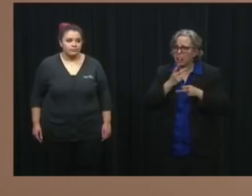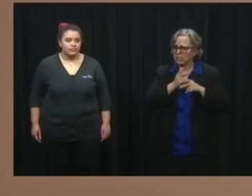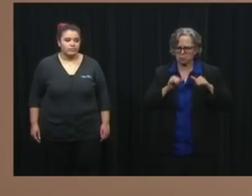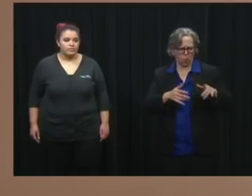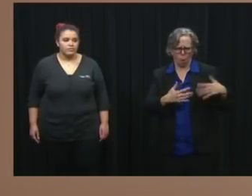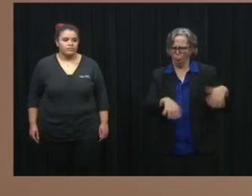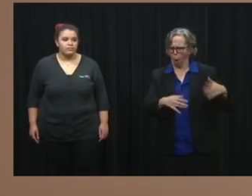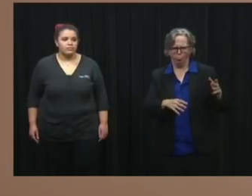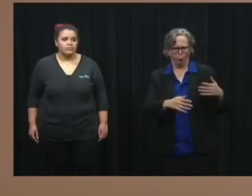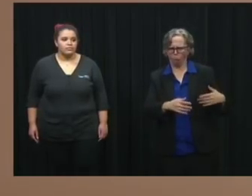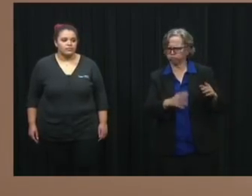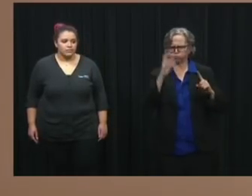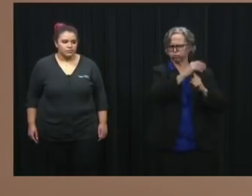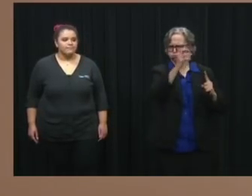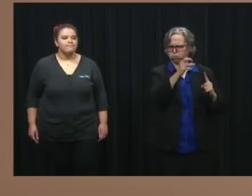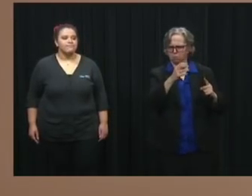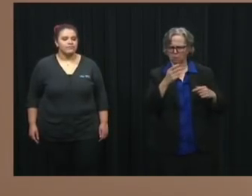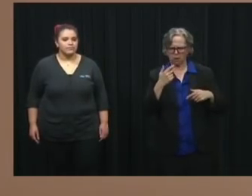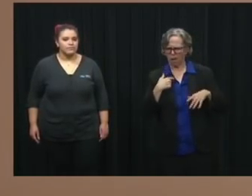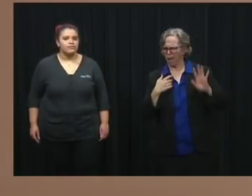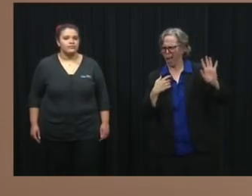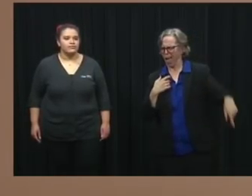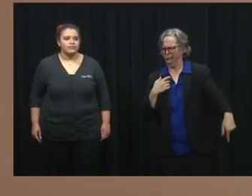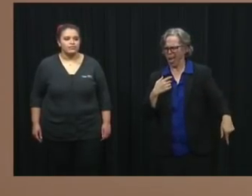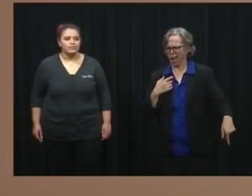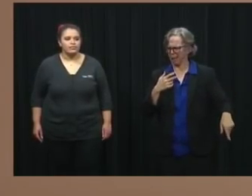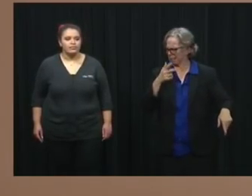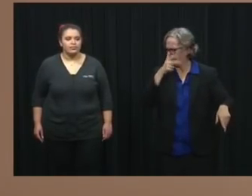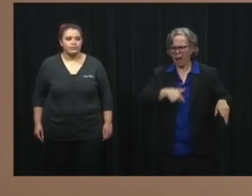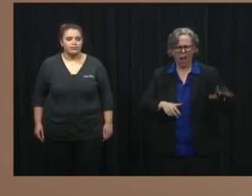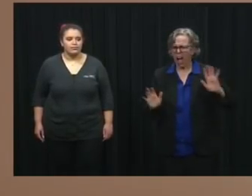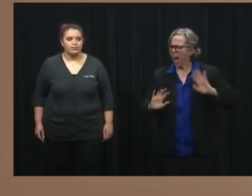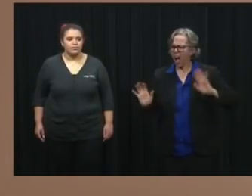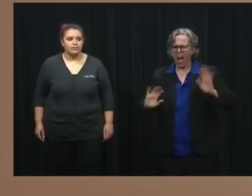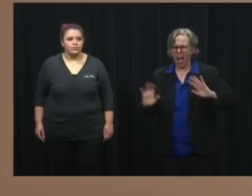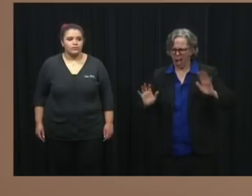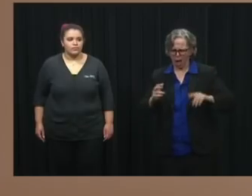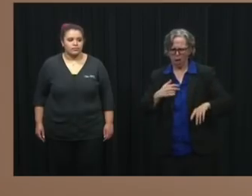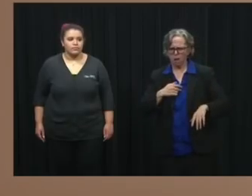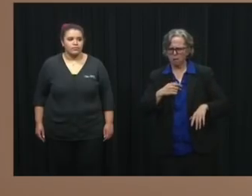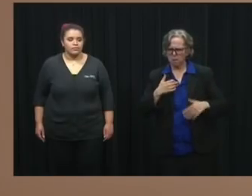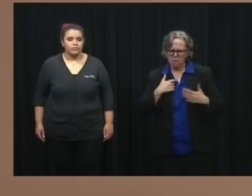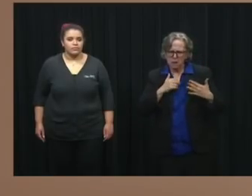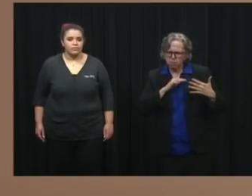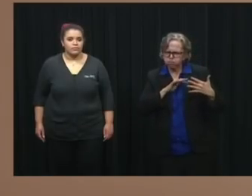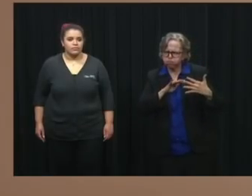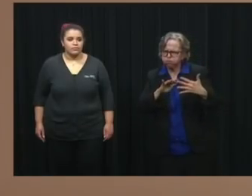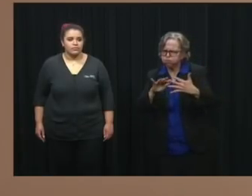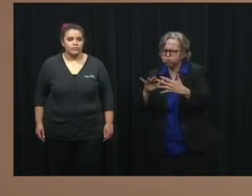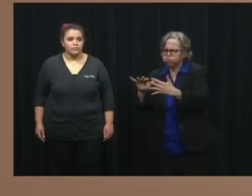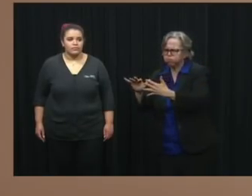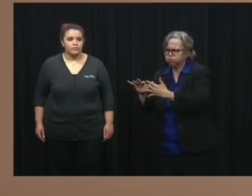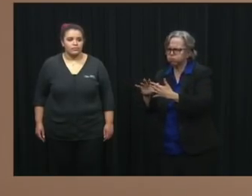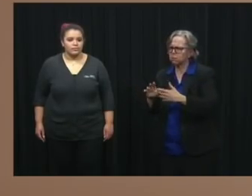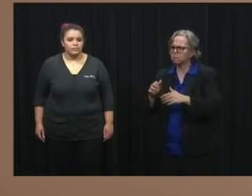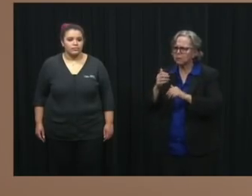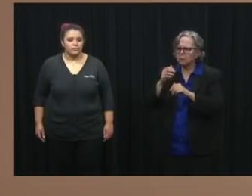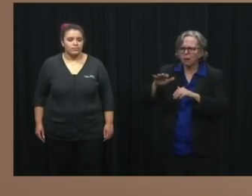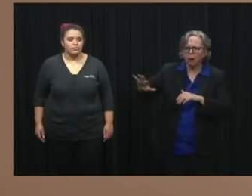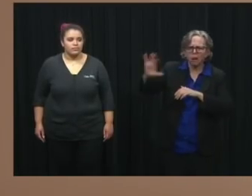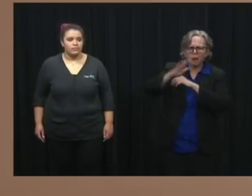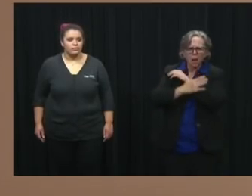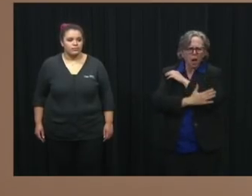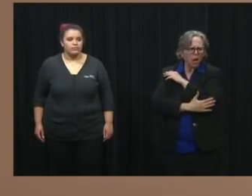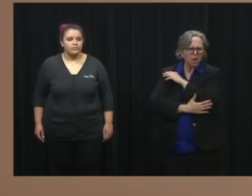doesn't have a great healthcare system. I've studied health systems all over the world. I should tell you that this is something the CDC does